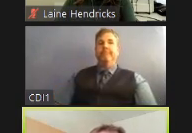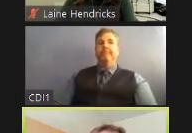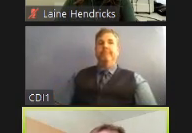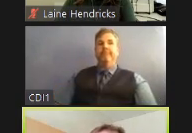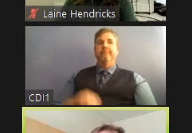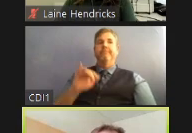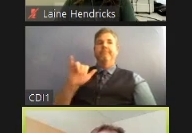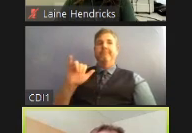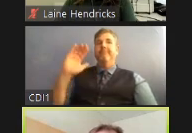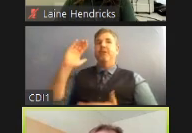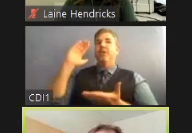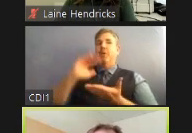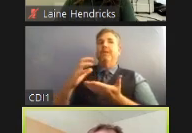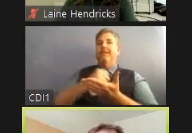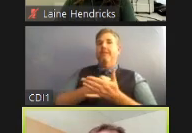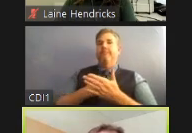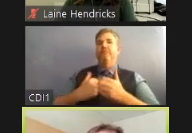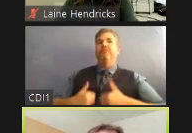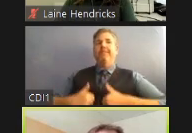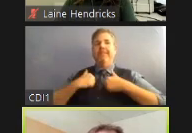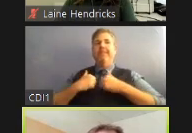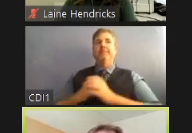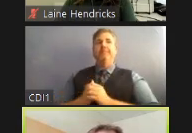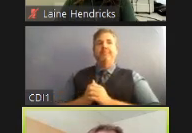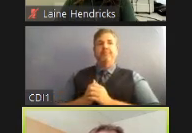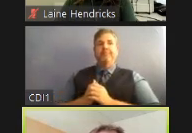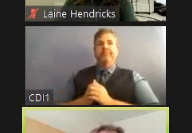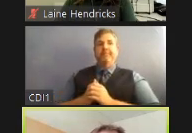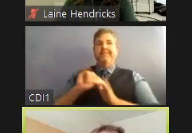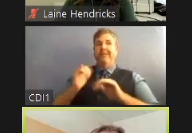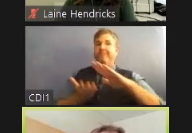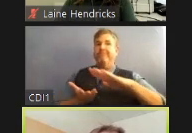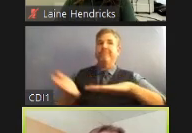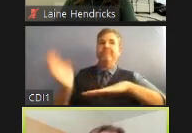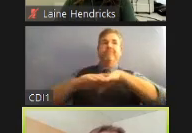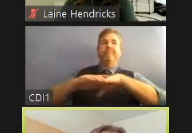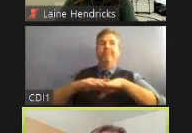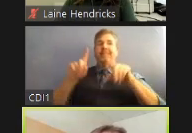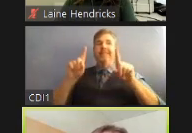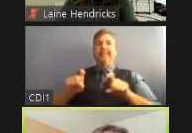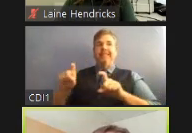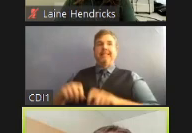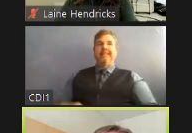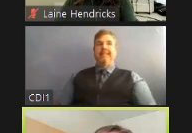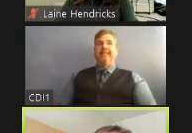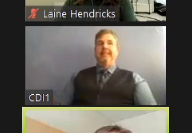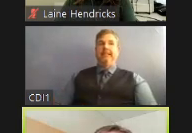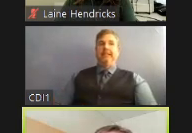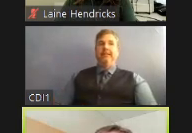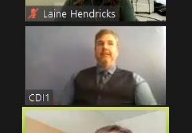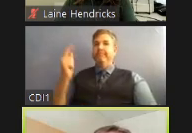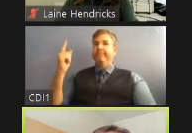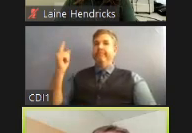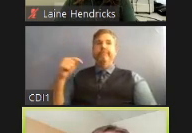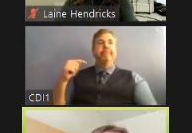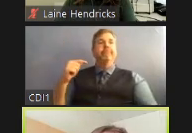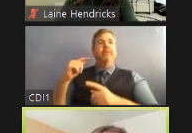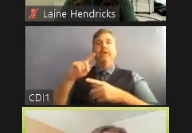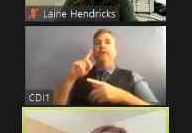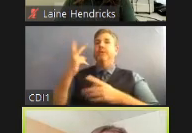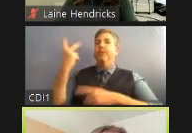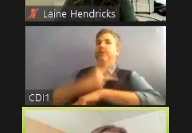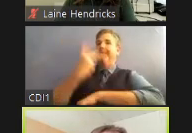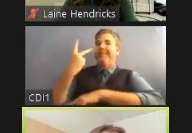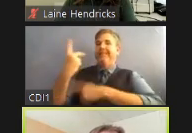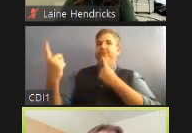And they have improved testing turnaround. We're offering 2-day testing turnaround using our color testing option for